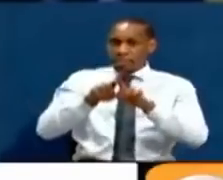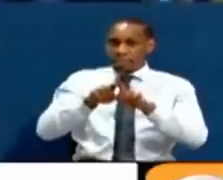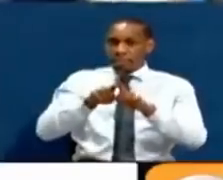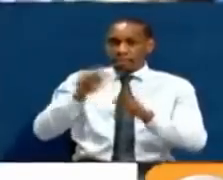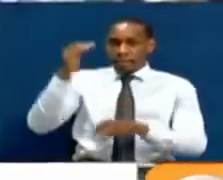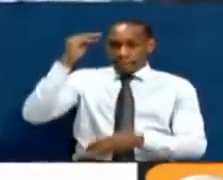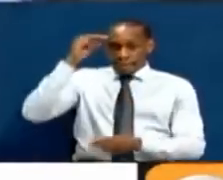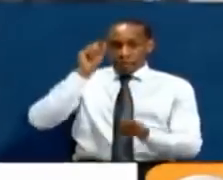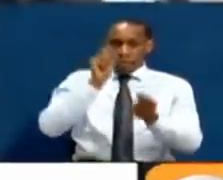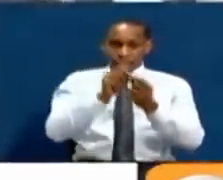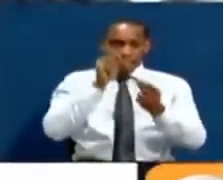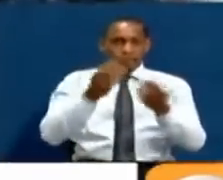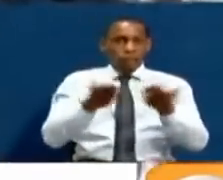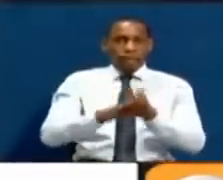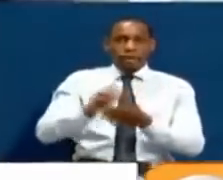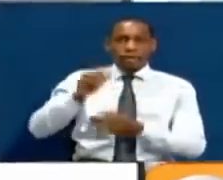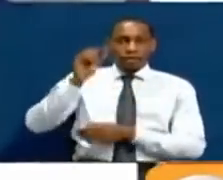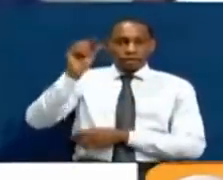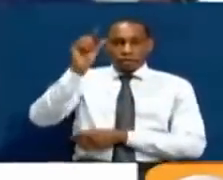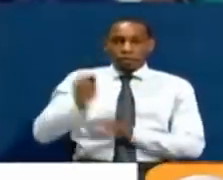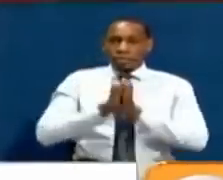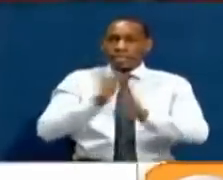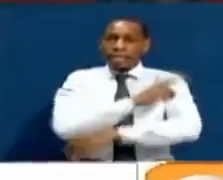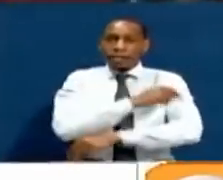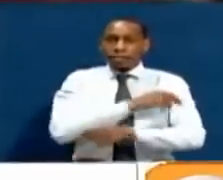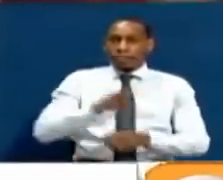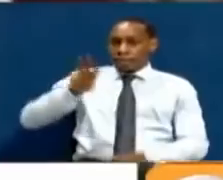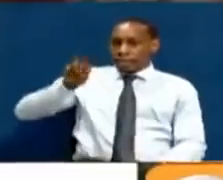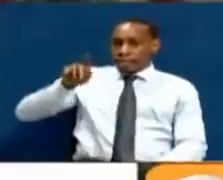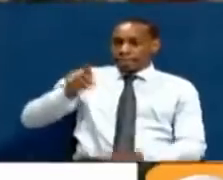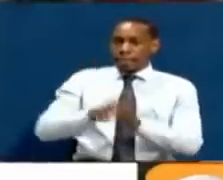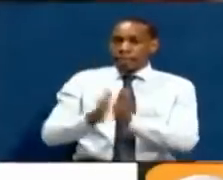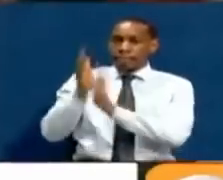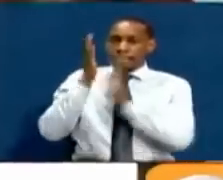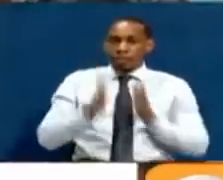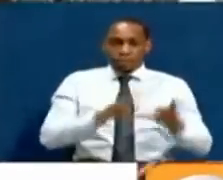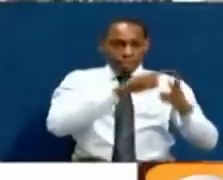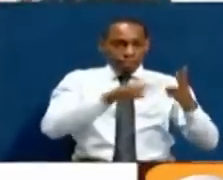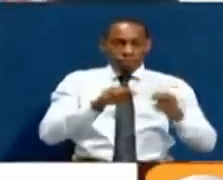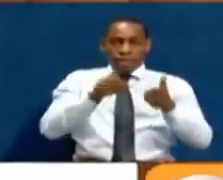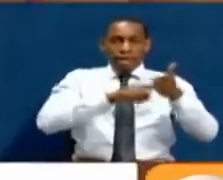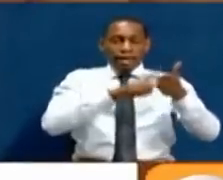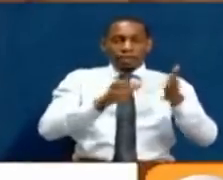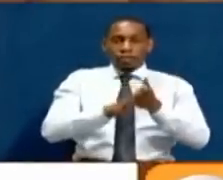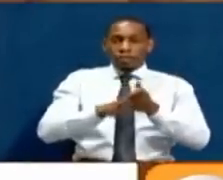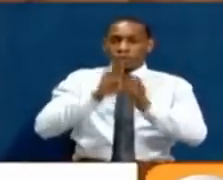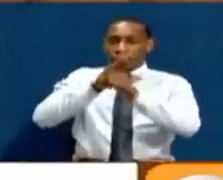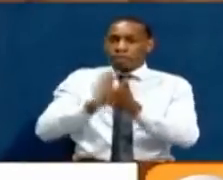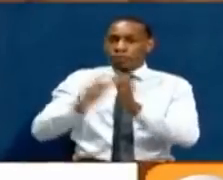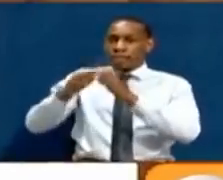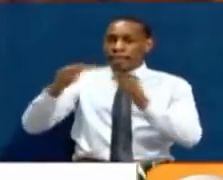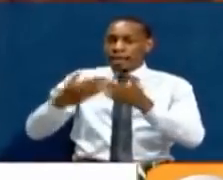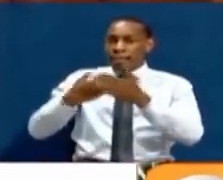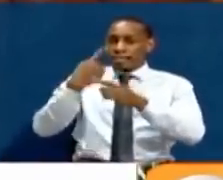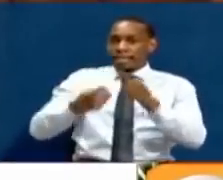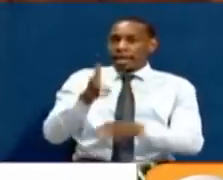the psychiatric tests at the Coast General Hospital. Jumwa and her aide are accused of murder and assault charges over